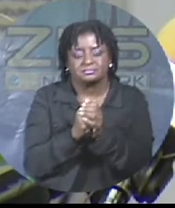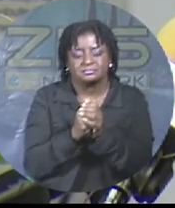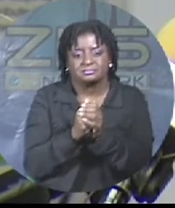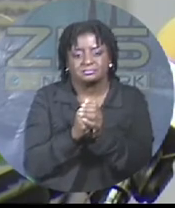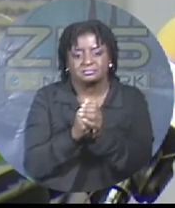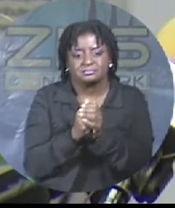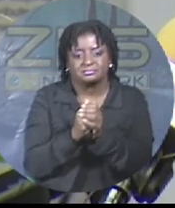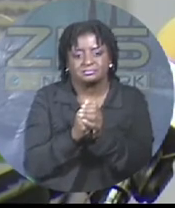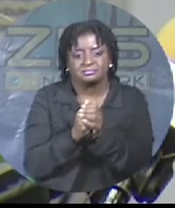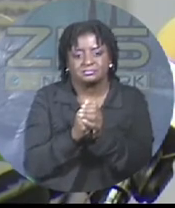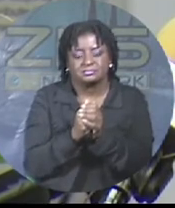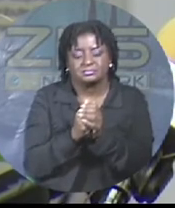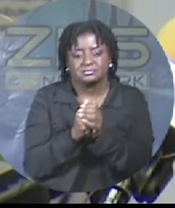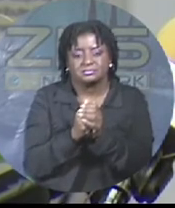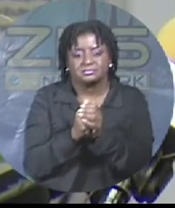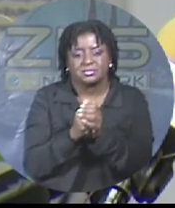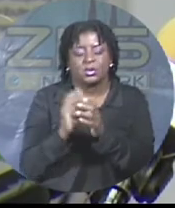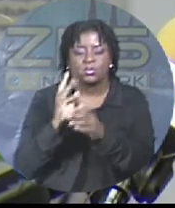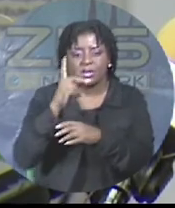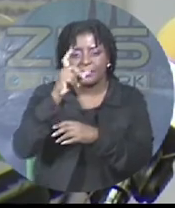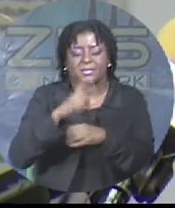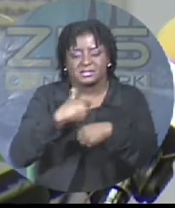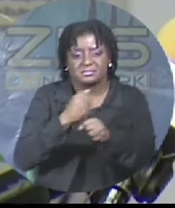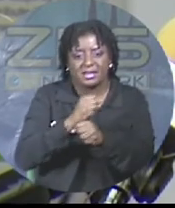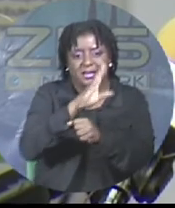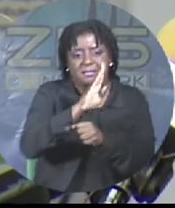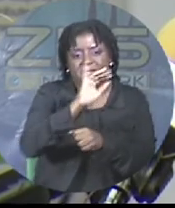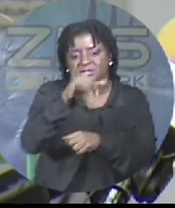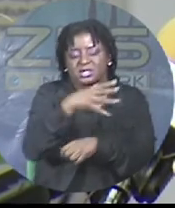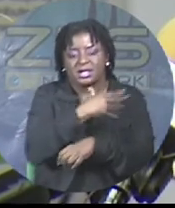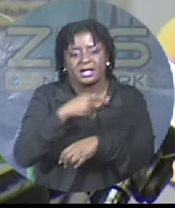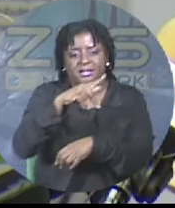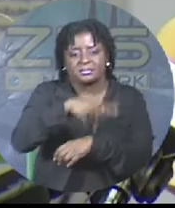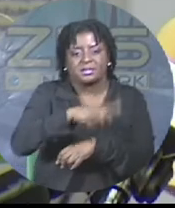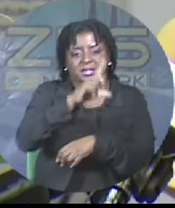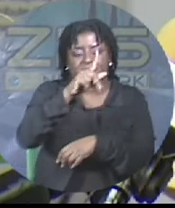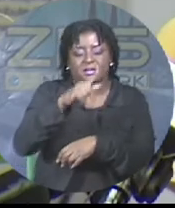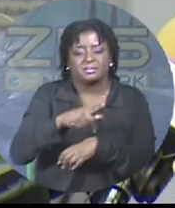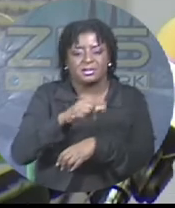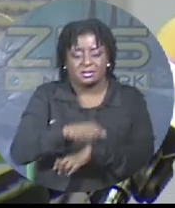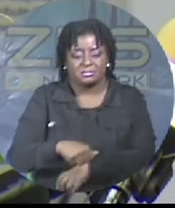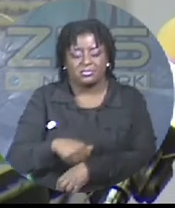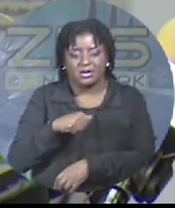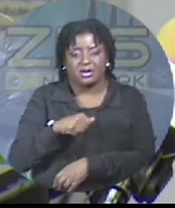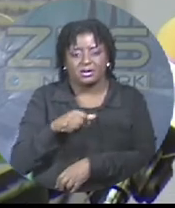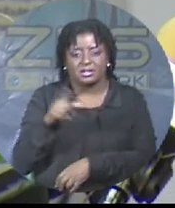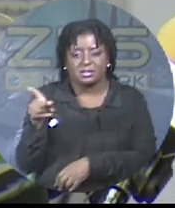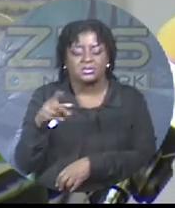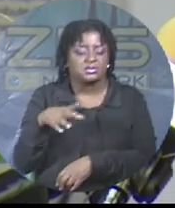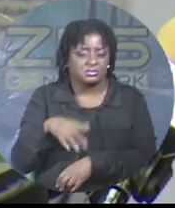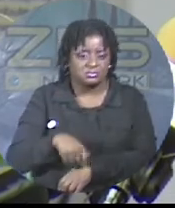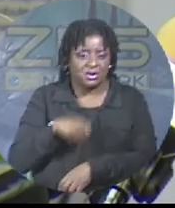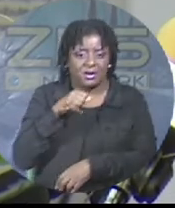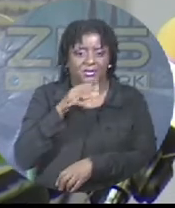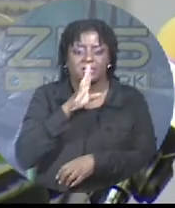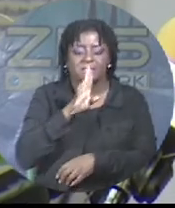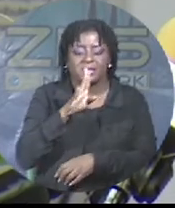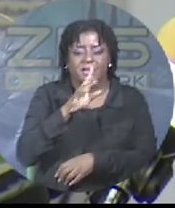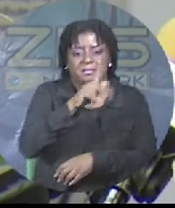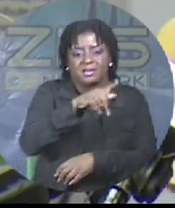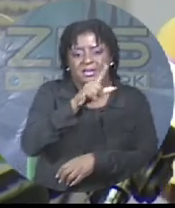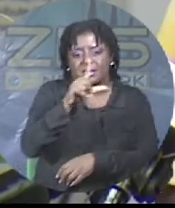We have to make BJ and the PLP proud. BJ was proud to be a PLP. I